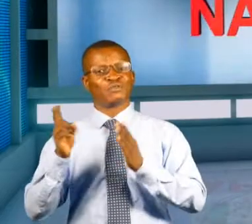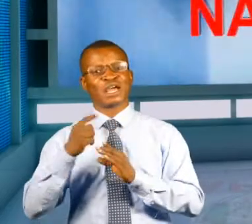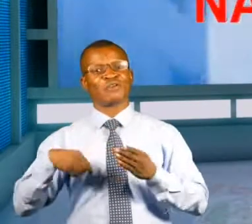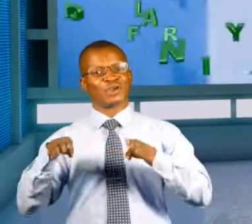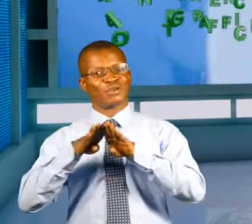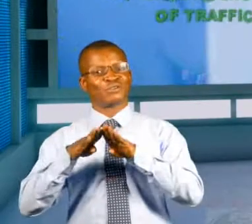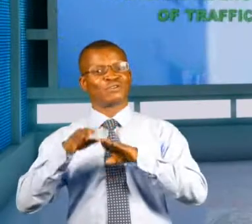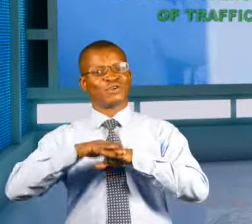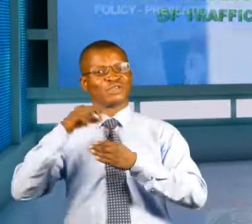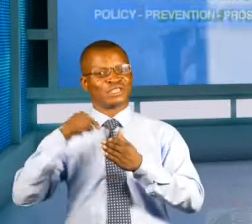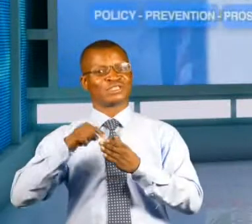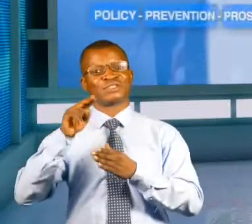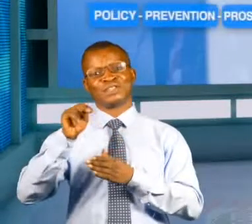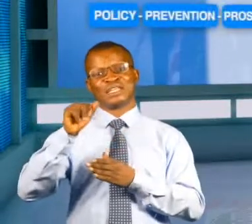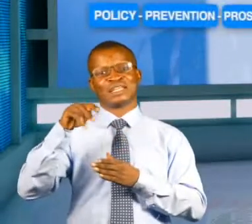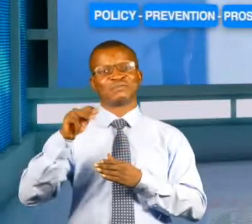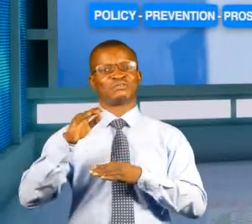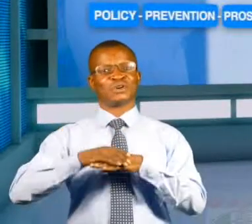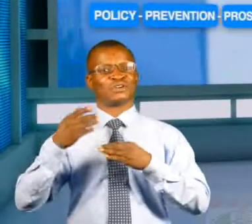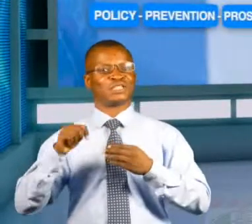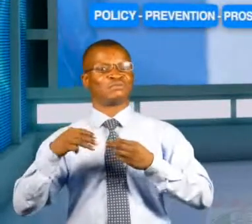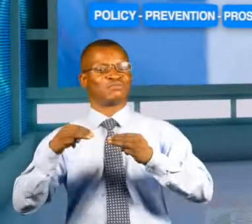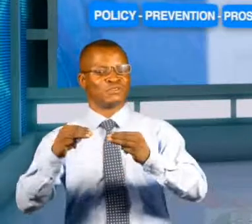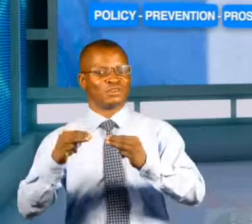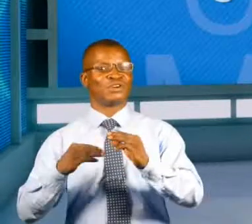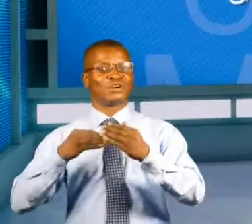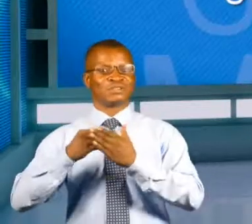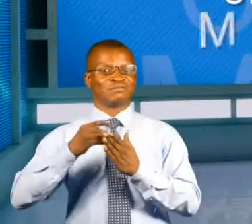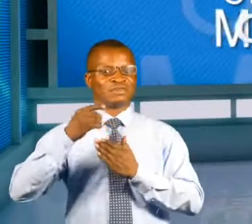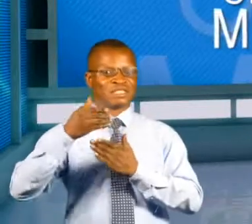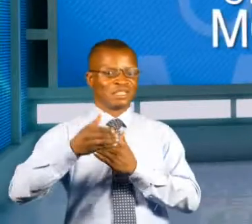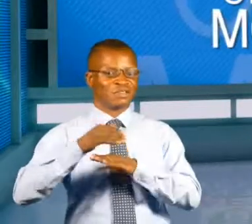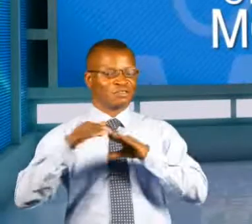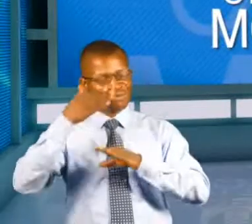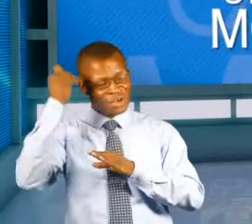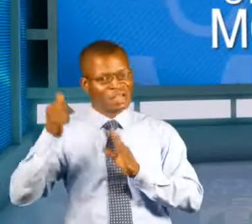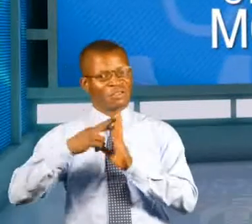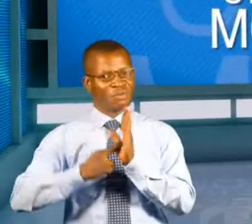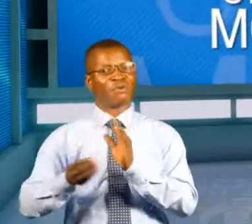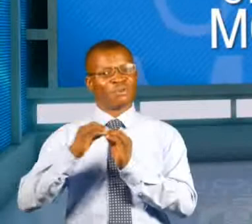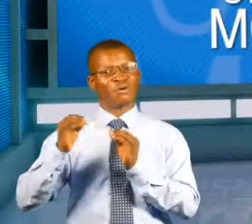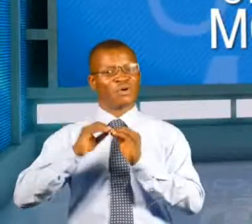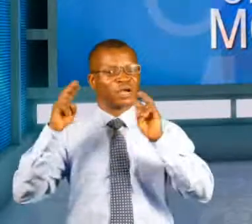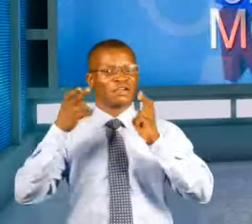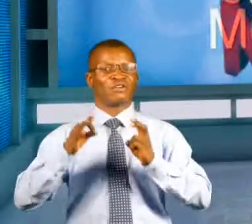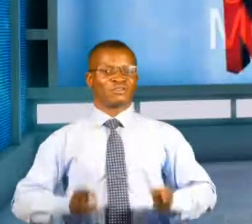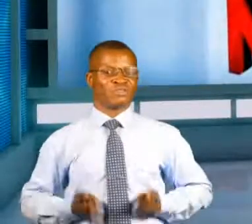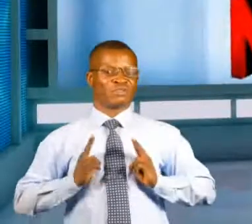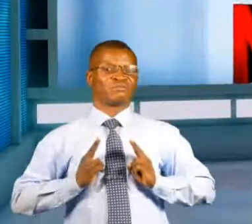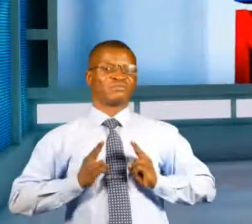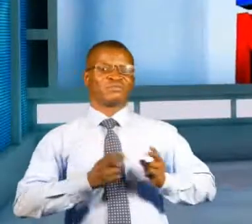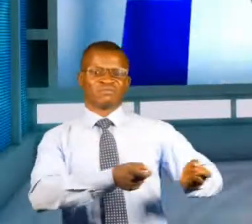This is where we draw the curtain on this episode of NAPTIP On The Move. Till I come your way again, don't forget to report all cases of trafficking